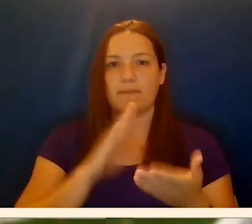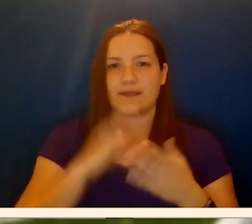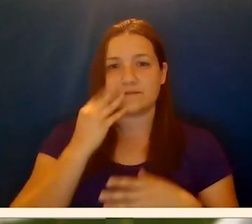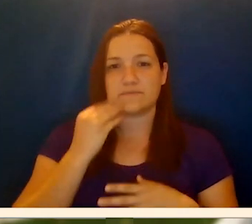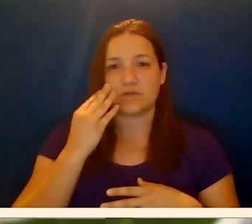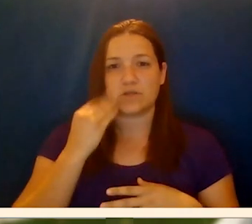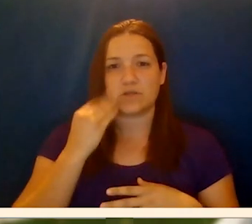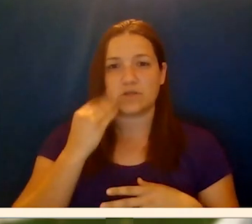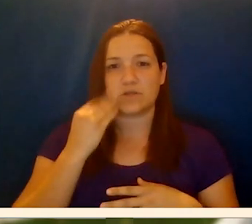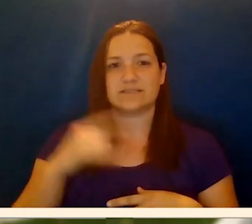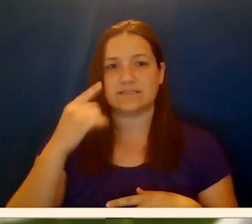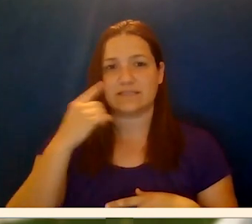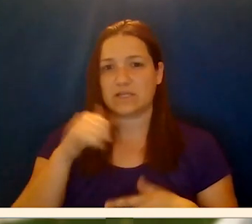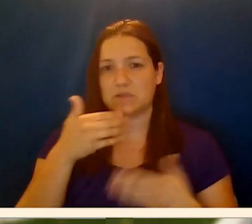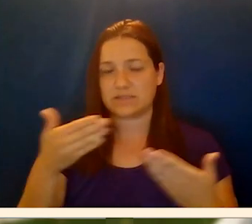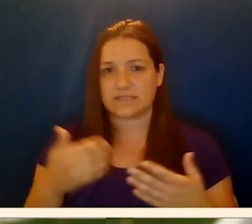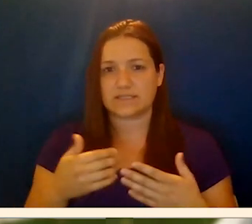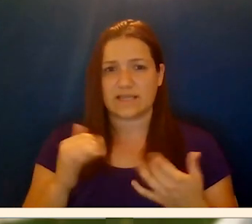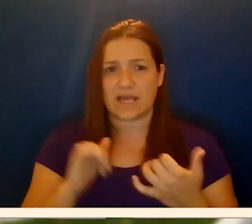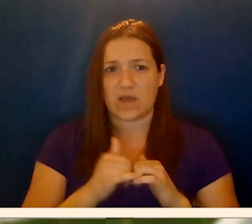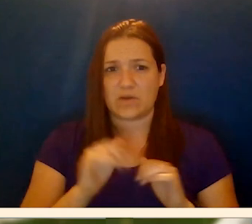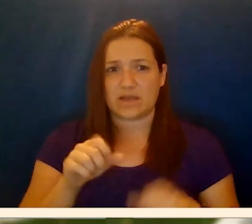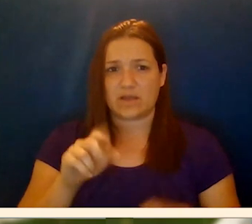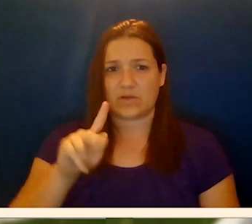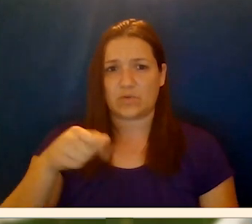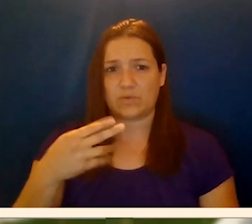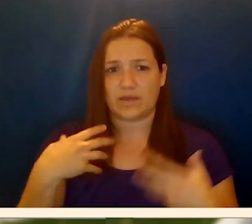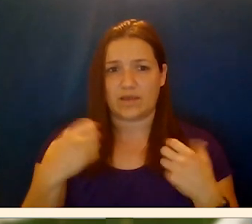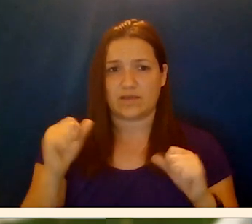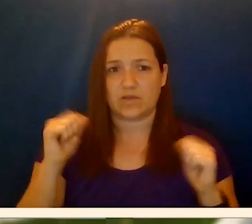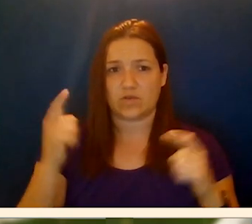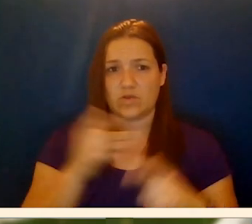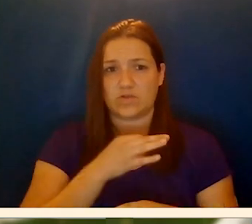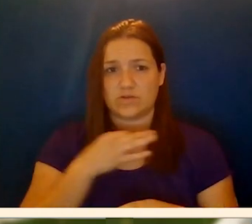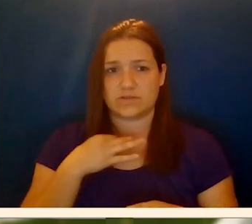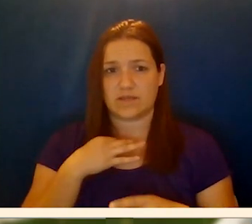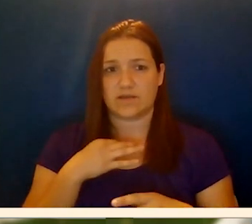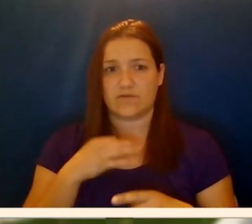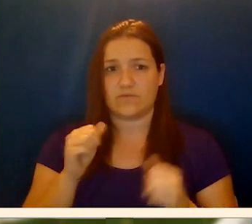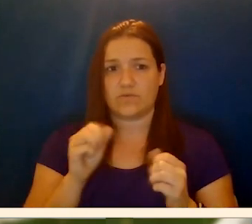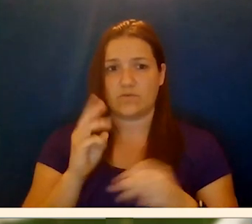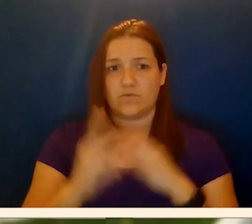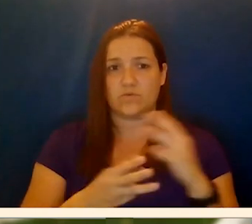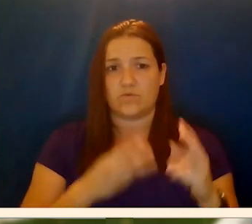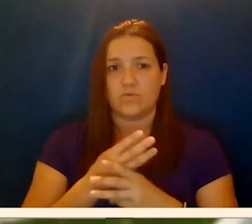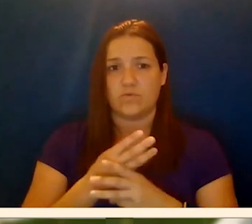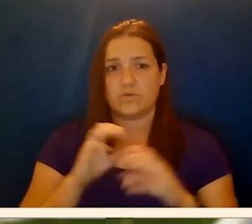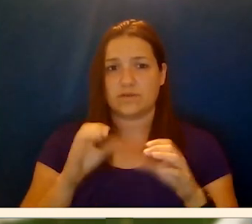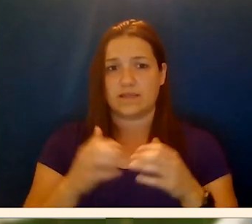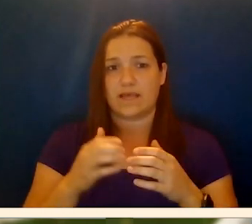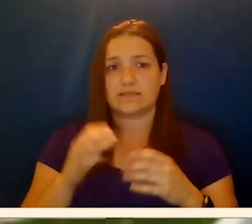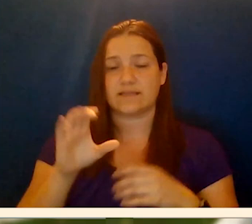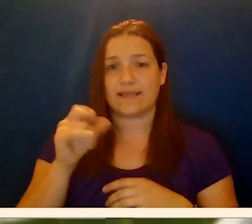them to believe otherwise. How can Cahuilla Health get all of their employees on board with the world-class care message so that